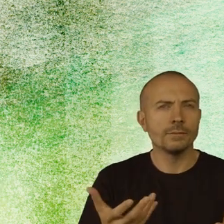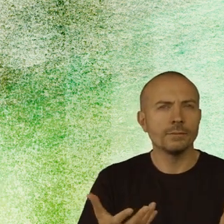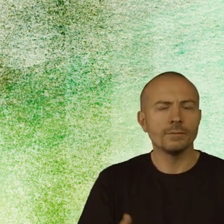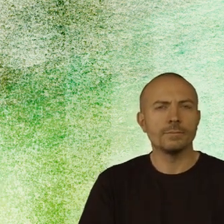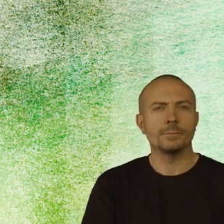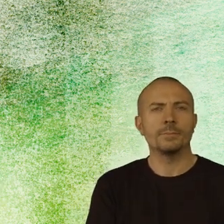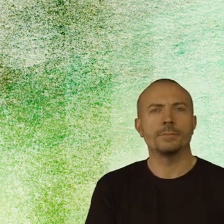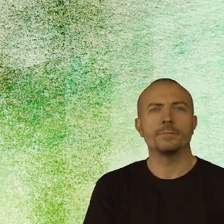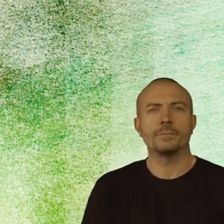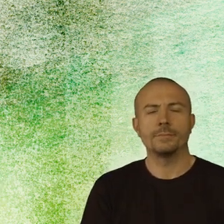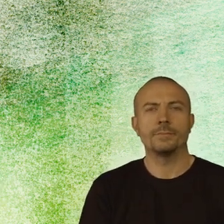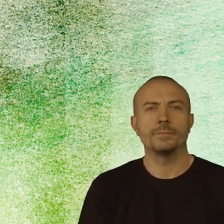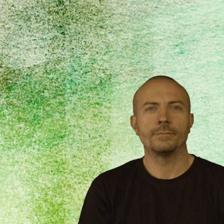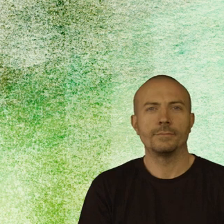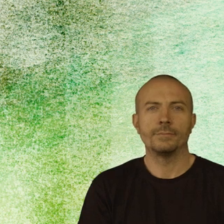What's the impact?